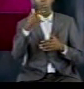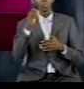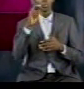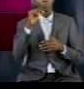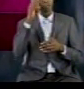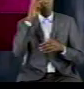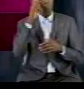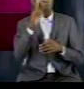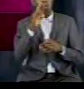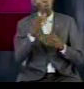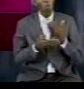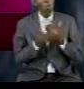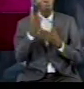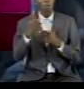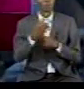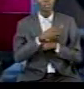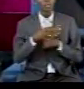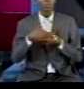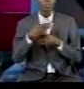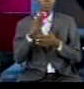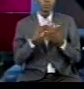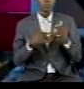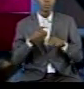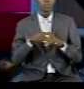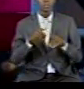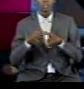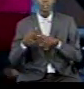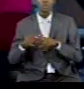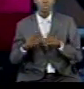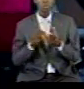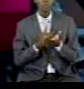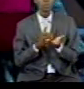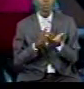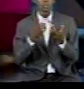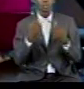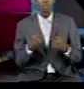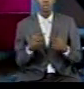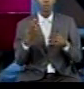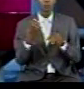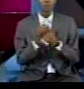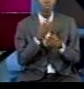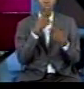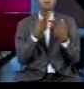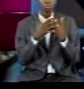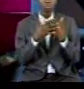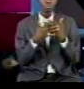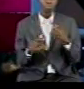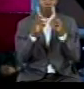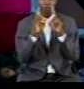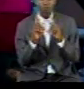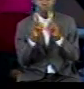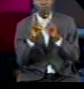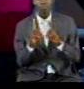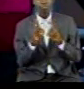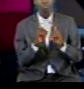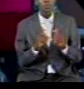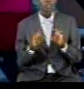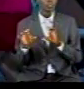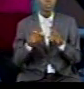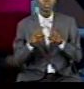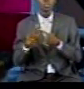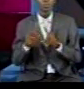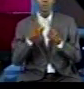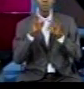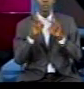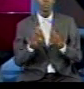time, several doctors that came to attend to me, they took samples, they took my blood, they run several tests. The